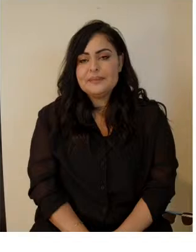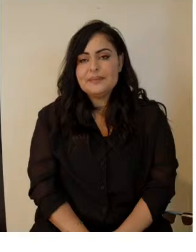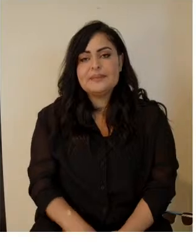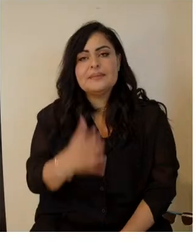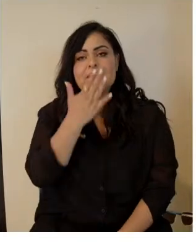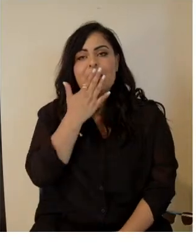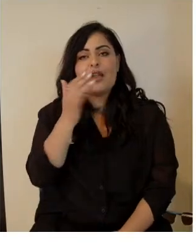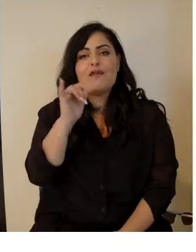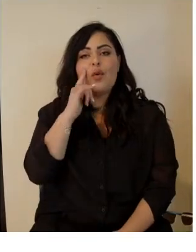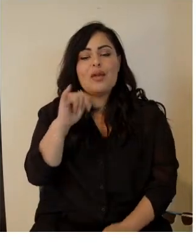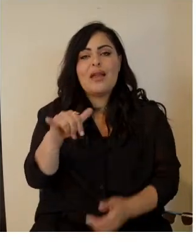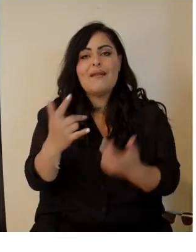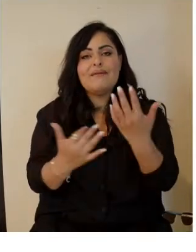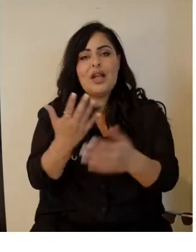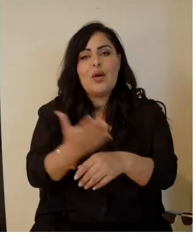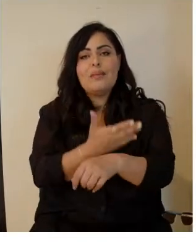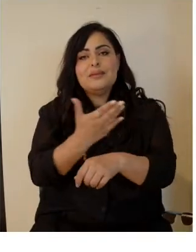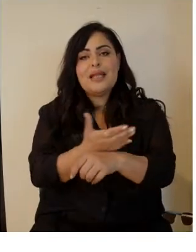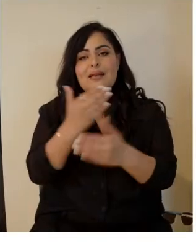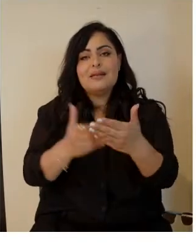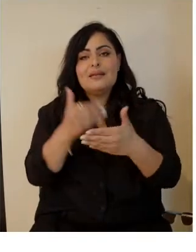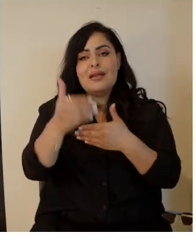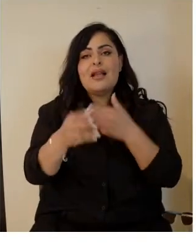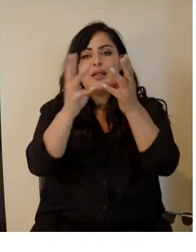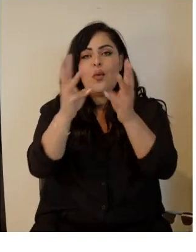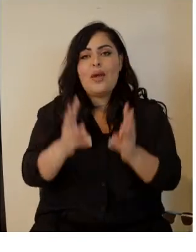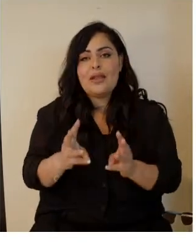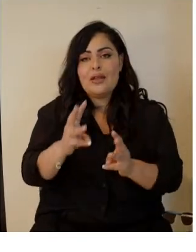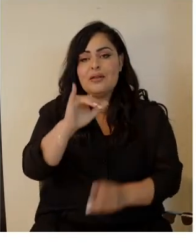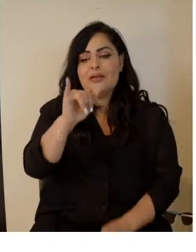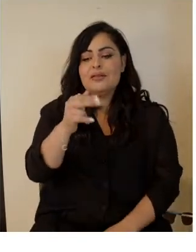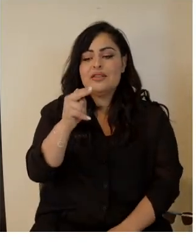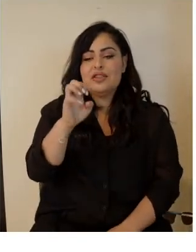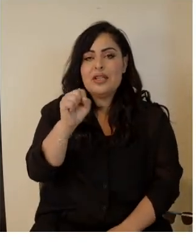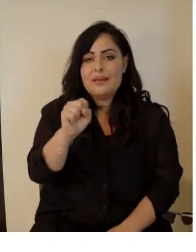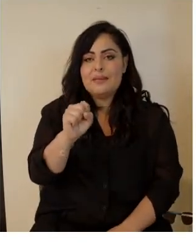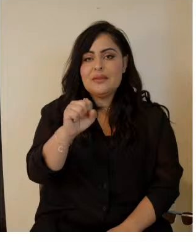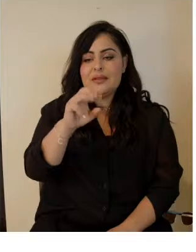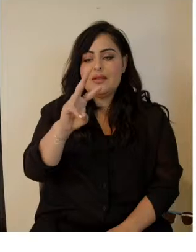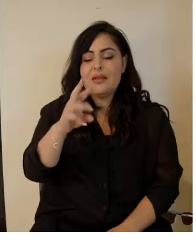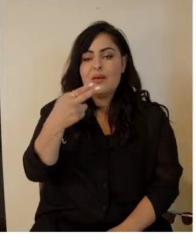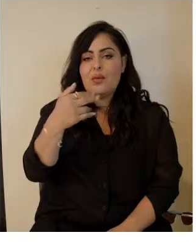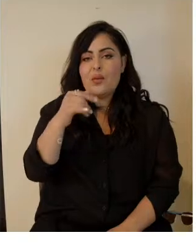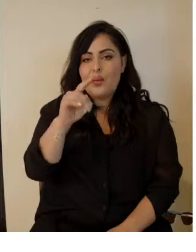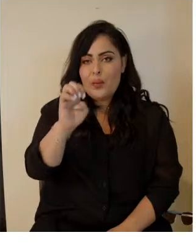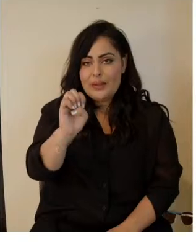Thank you for that fire update. Our next update will be from the weather, James White.